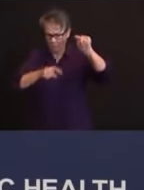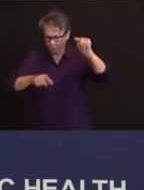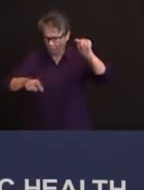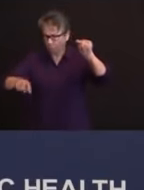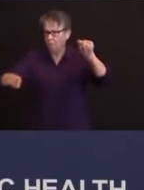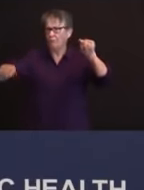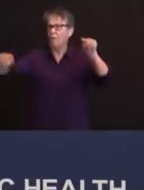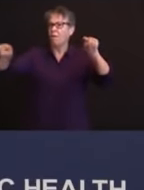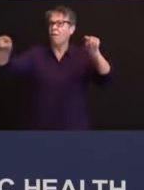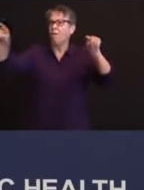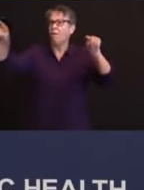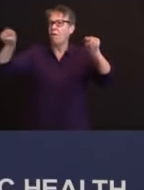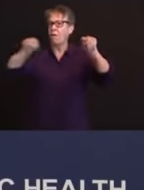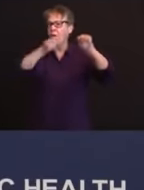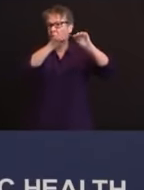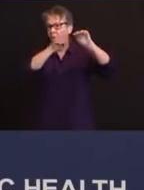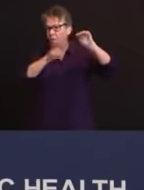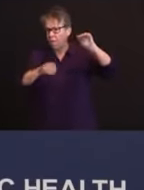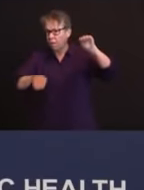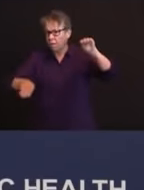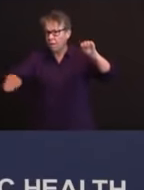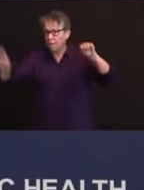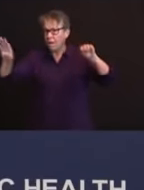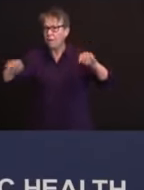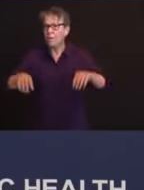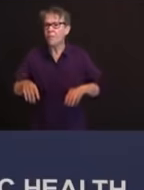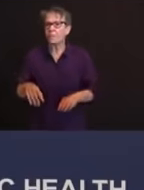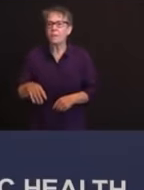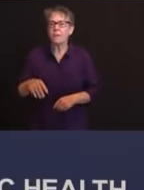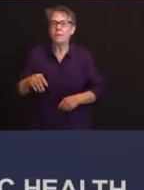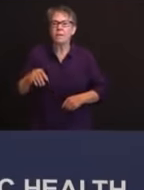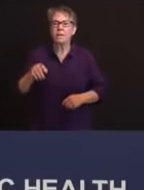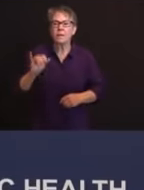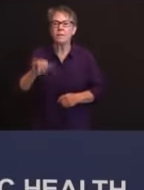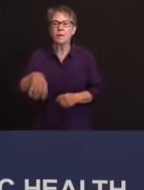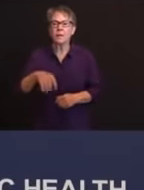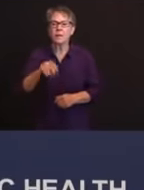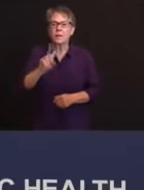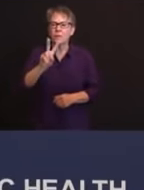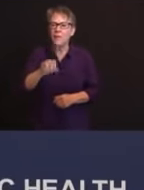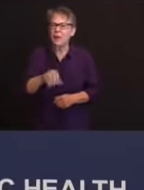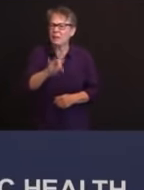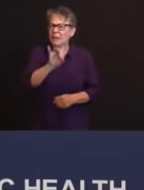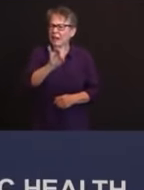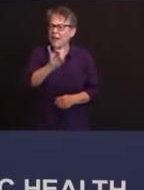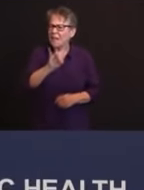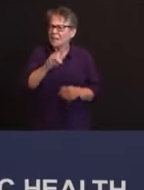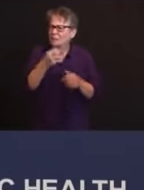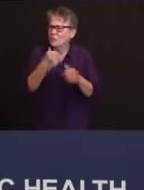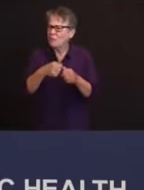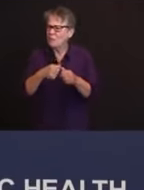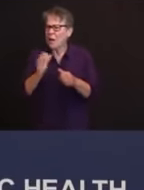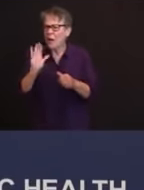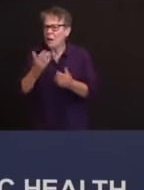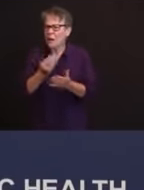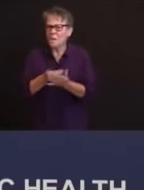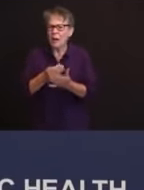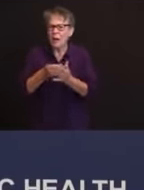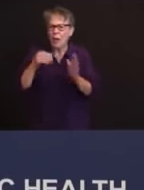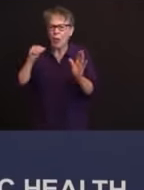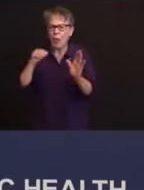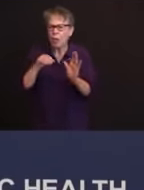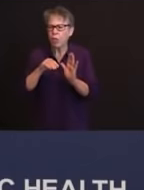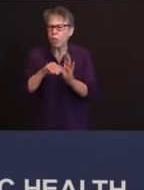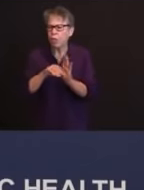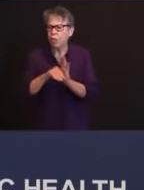Recession, am I comfortable with all-in investments in services, especially